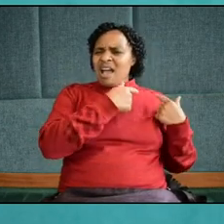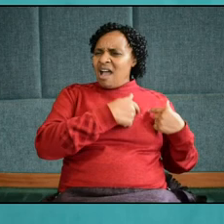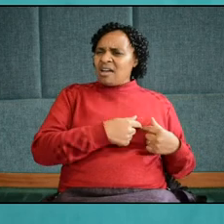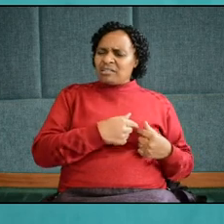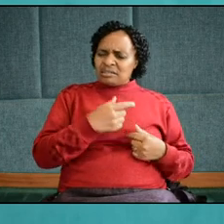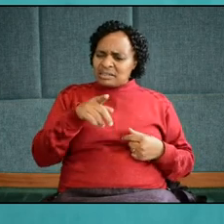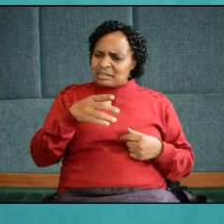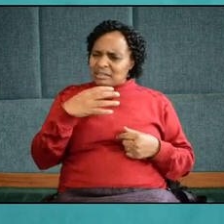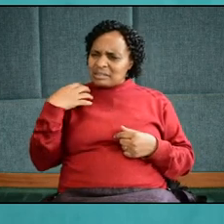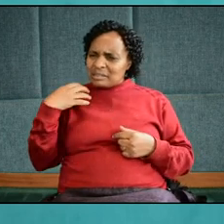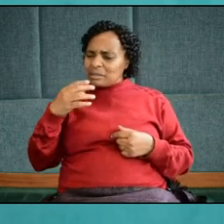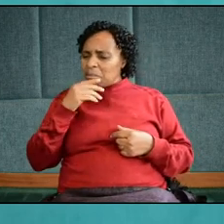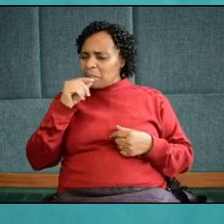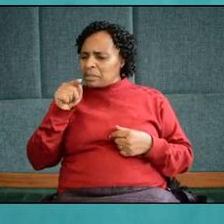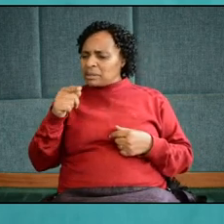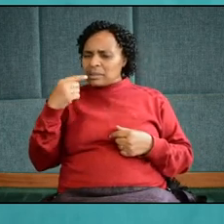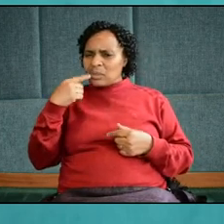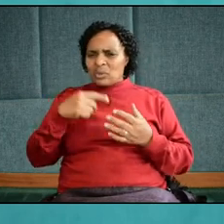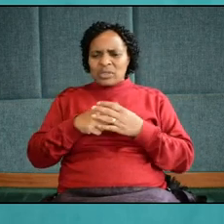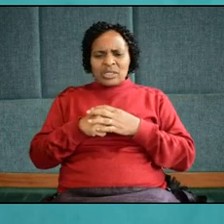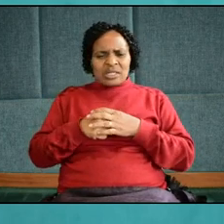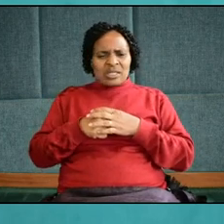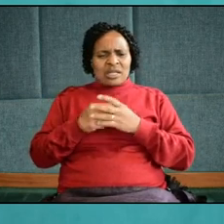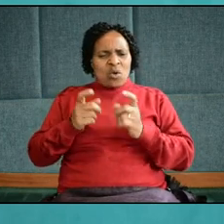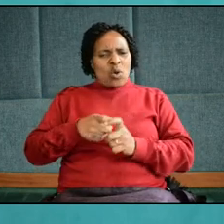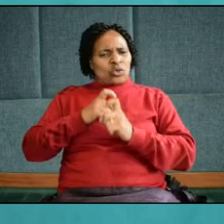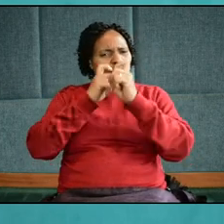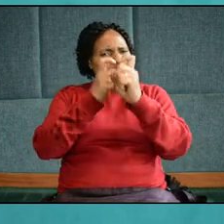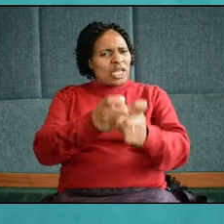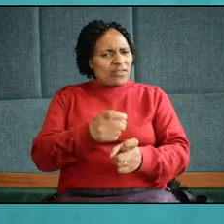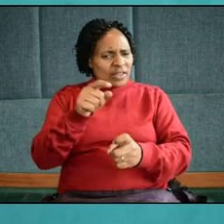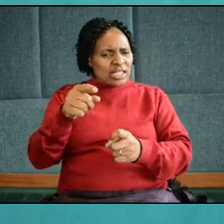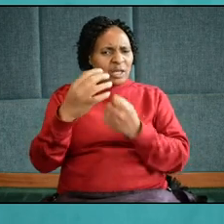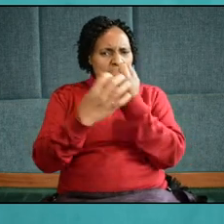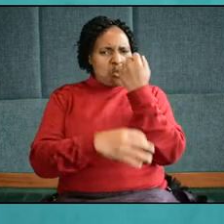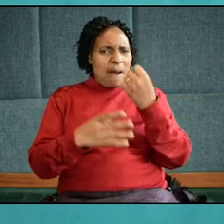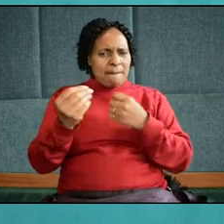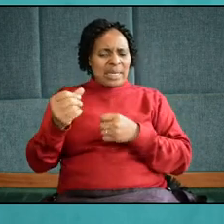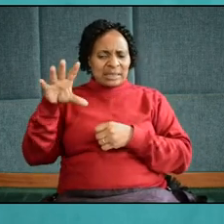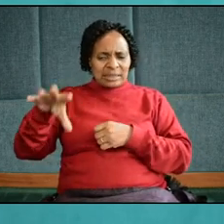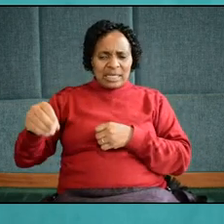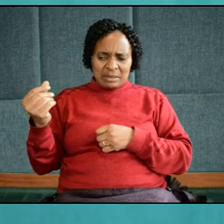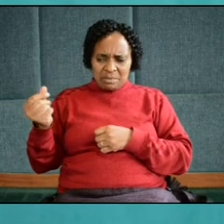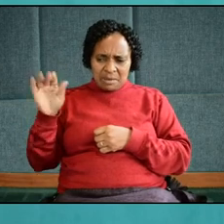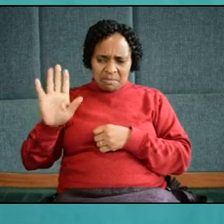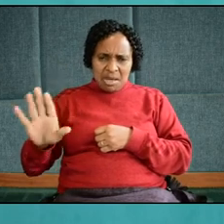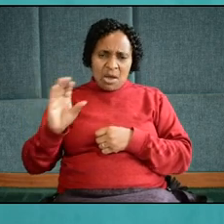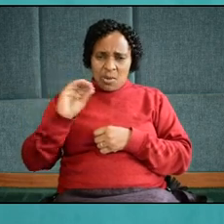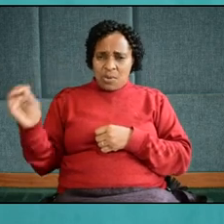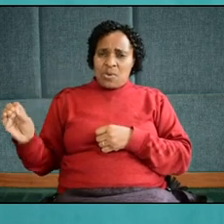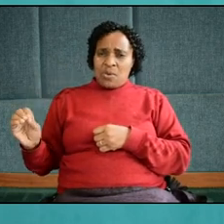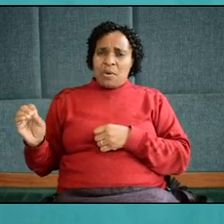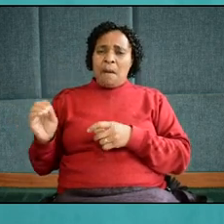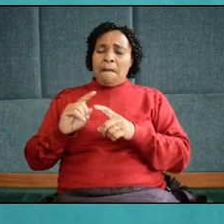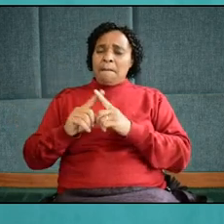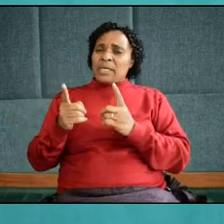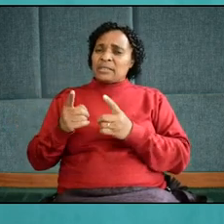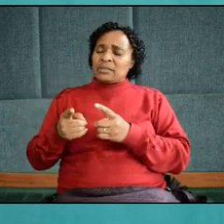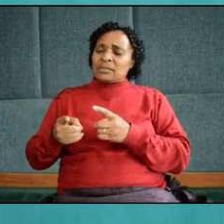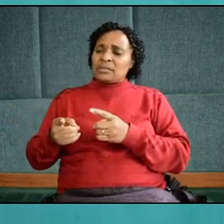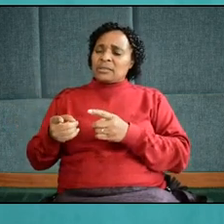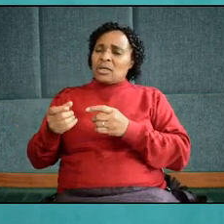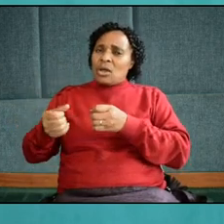was supposed to reward this poor man for not taking his money, but he was holding it